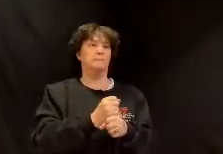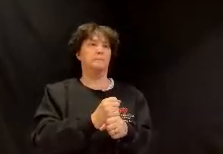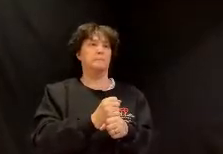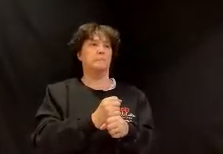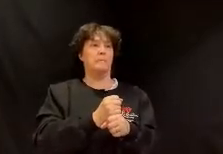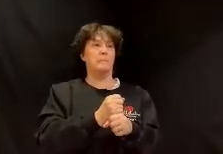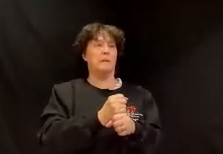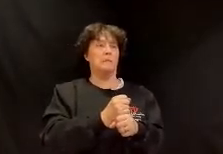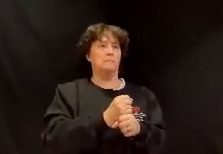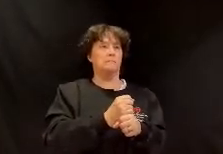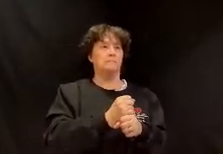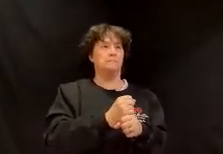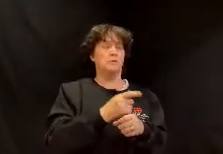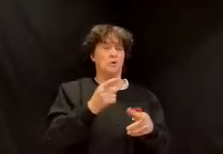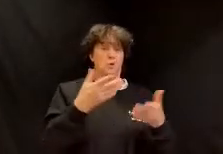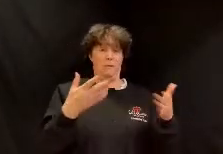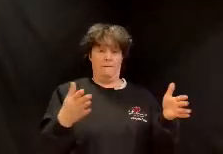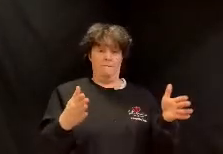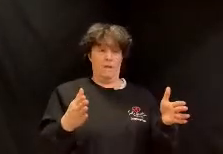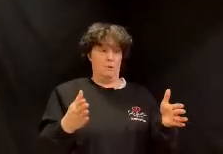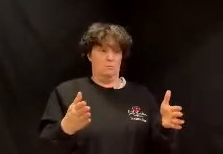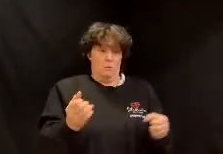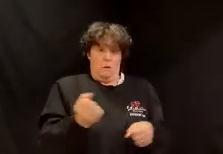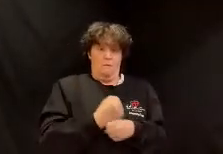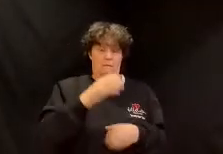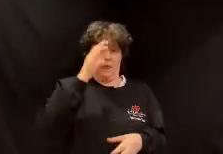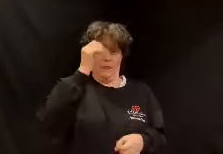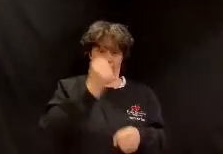When I'm talking, you've already got faith.